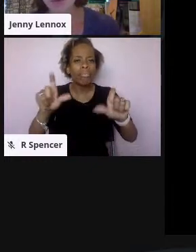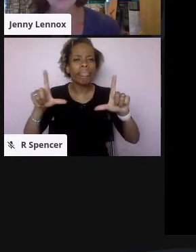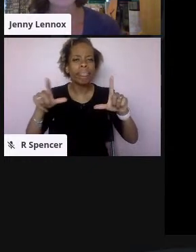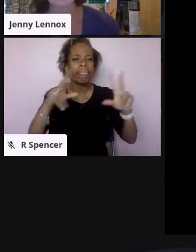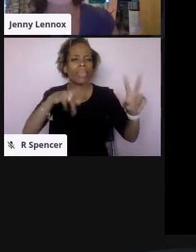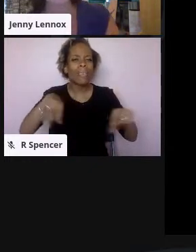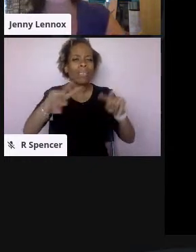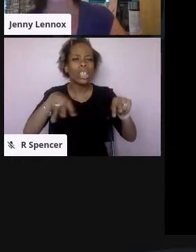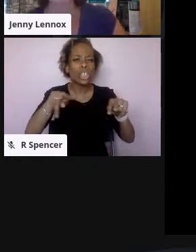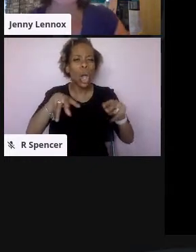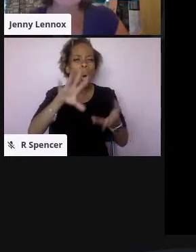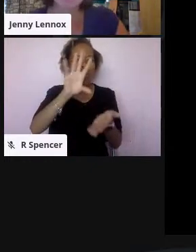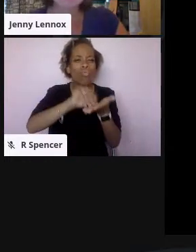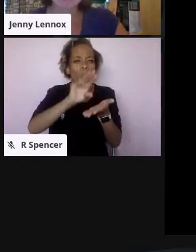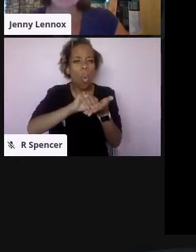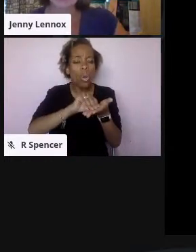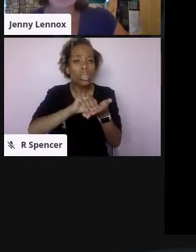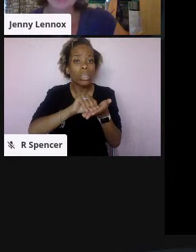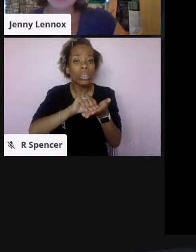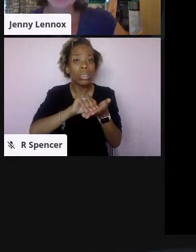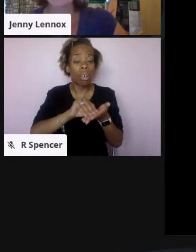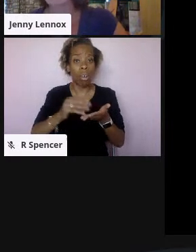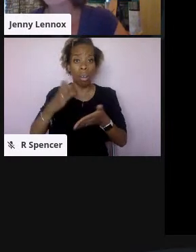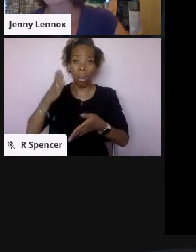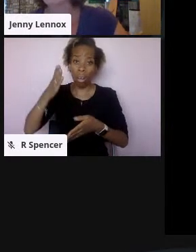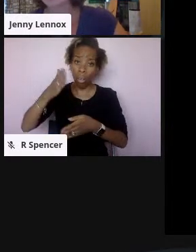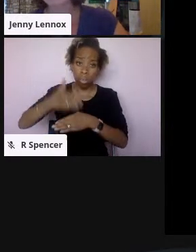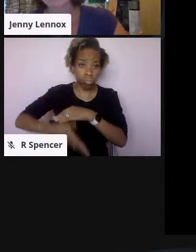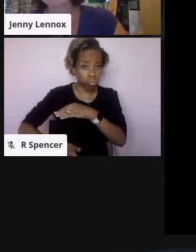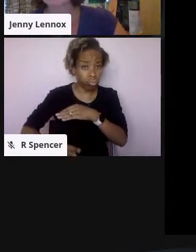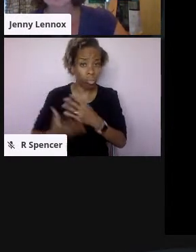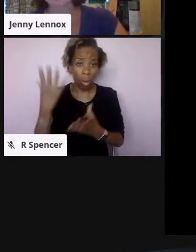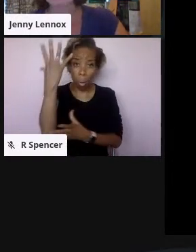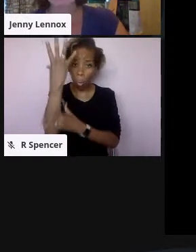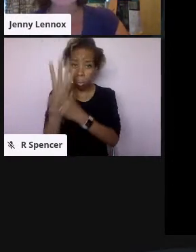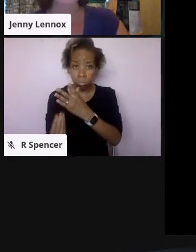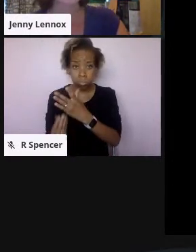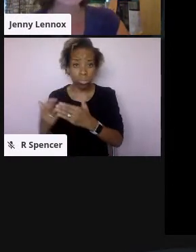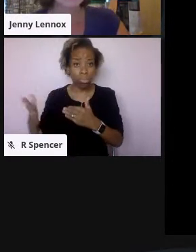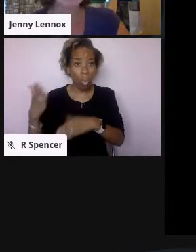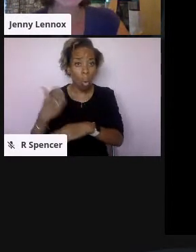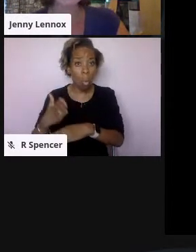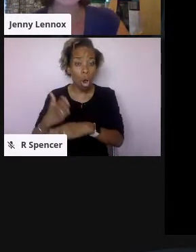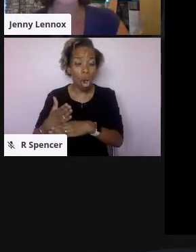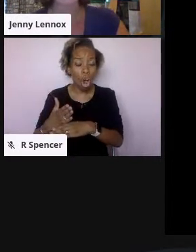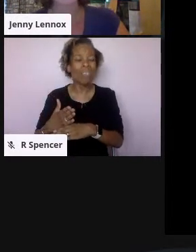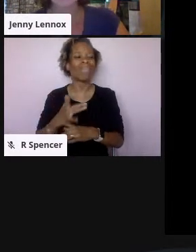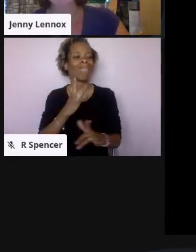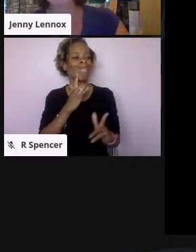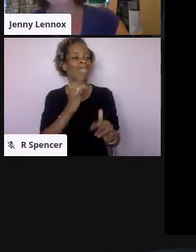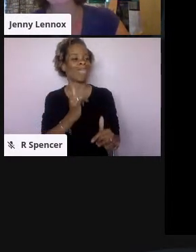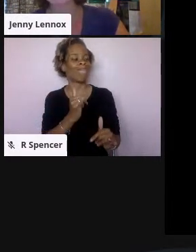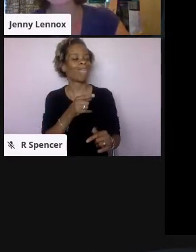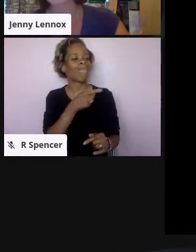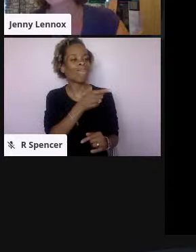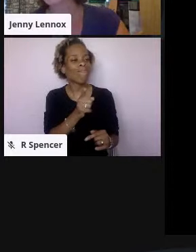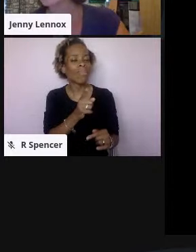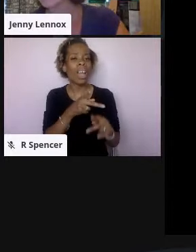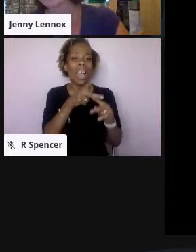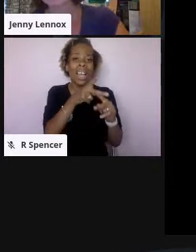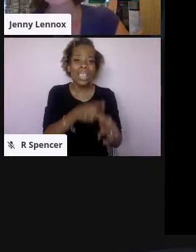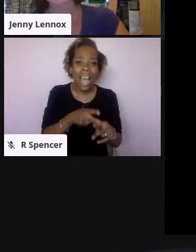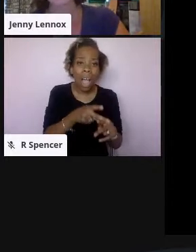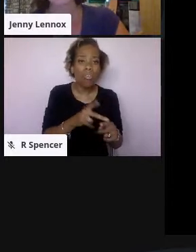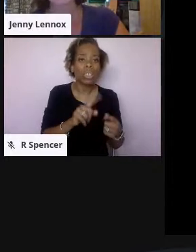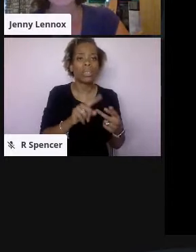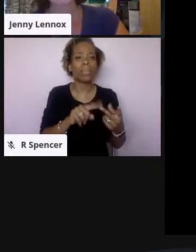to recordings, they were actually massively increasing workload, and they thought that might have a disproportionate impact on those with disabilities or those with caring responsibilities, and